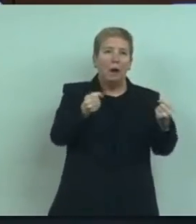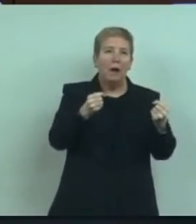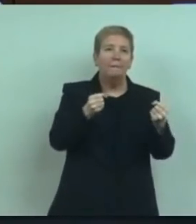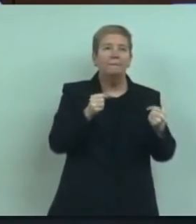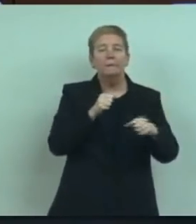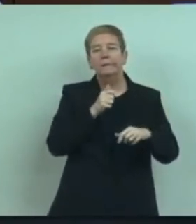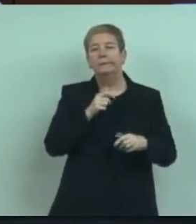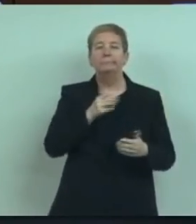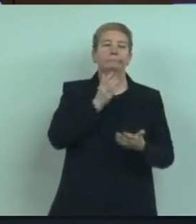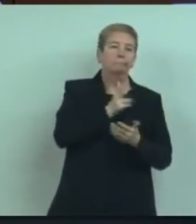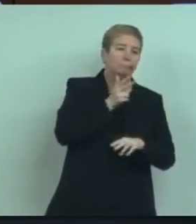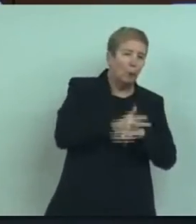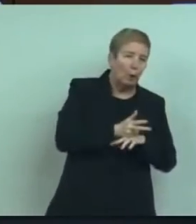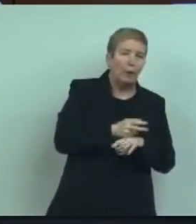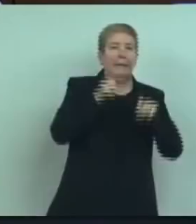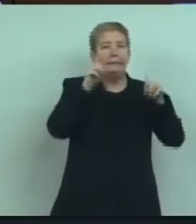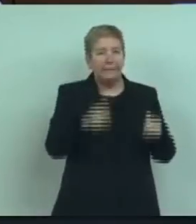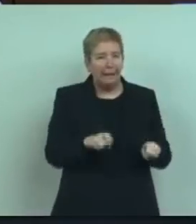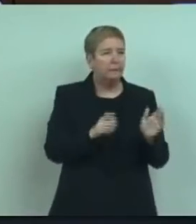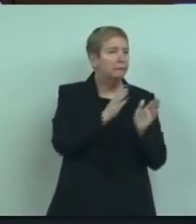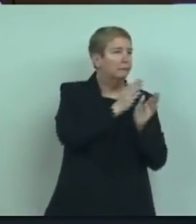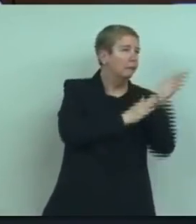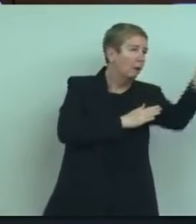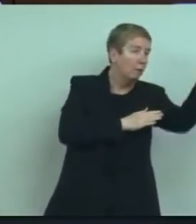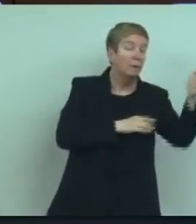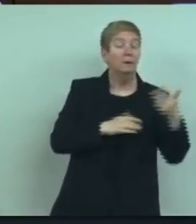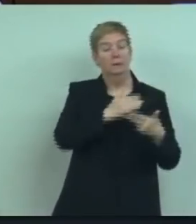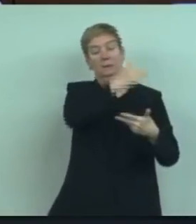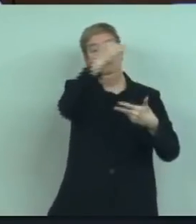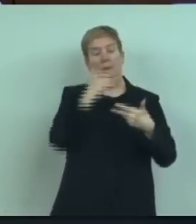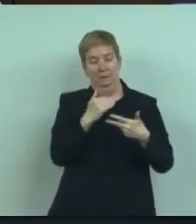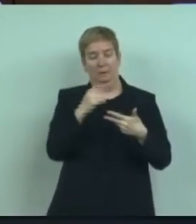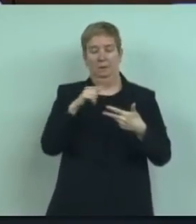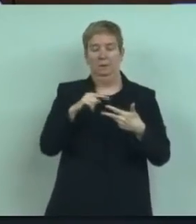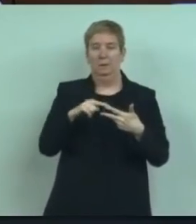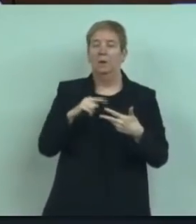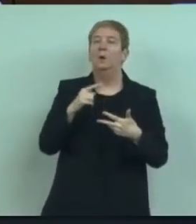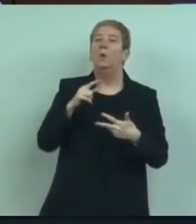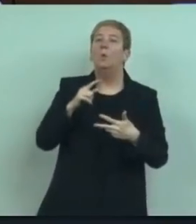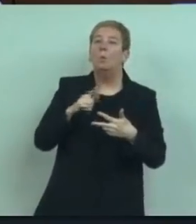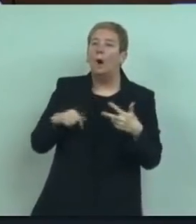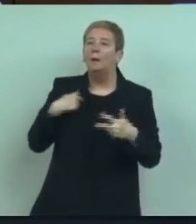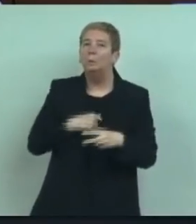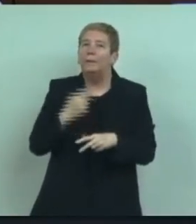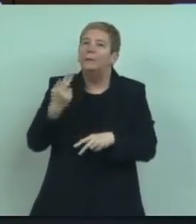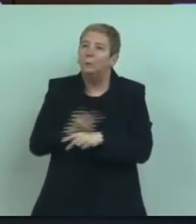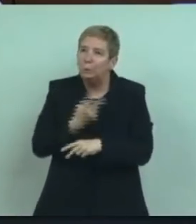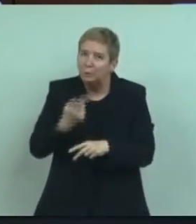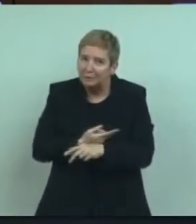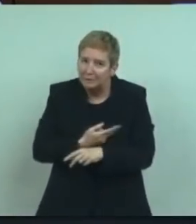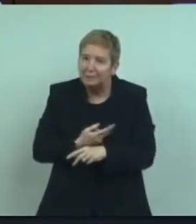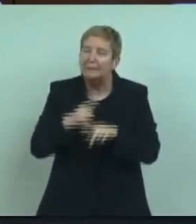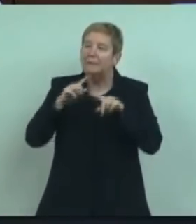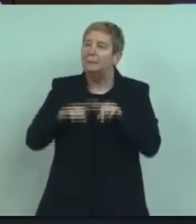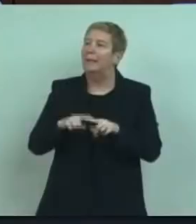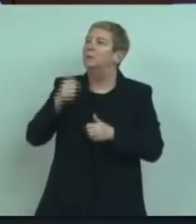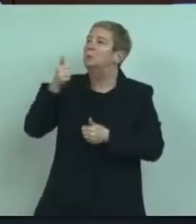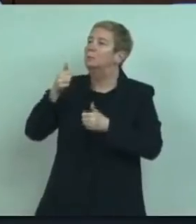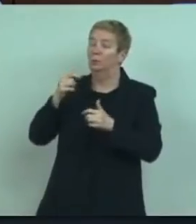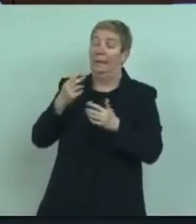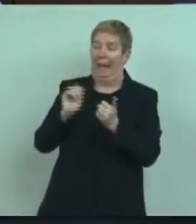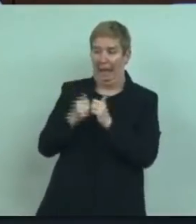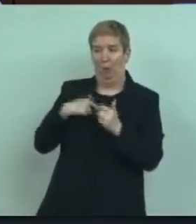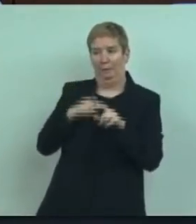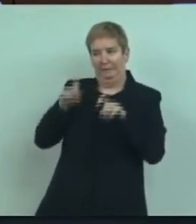County. Two, what you use to test it, what reagents, depends upon what laboratory equipment. So that's 2